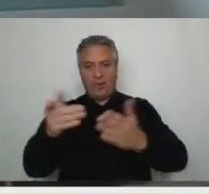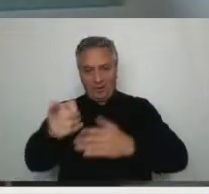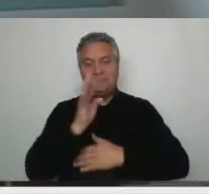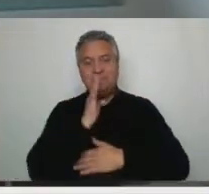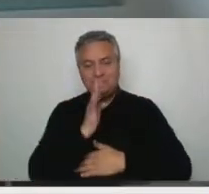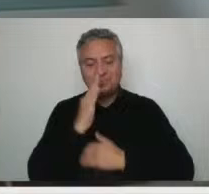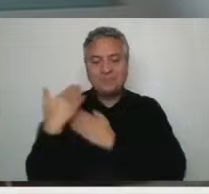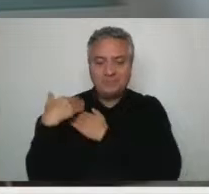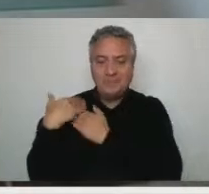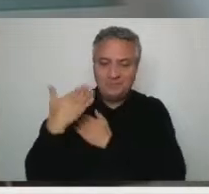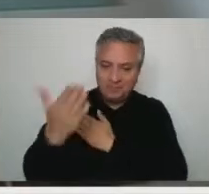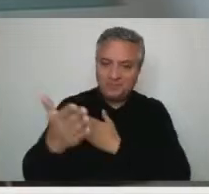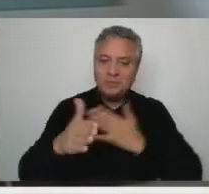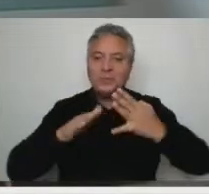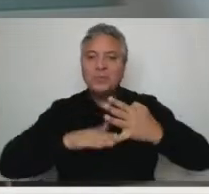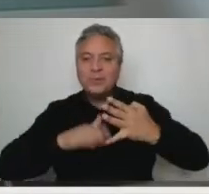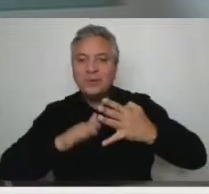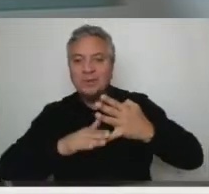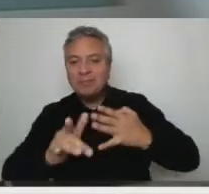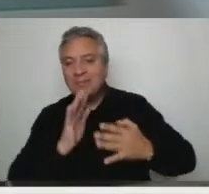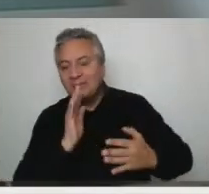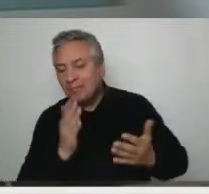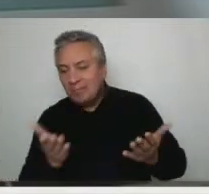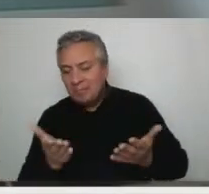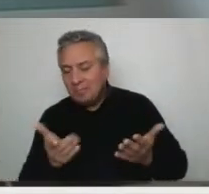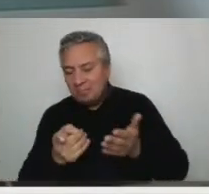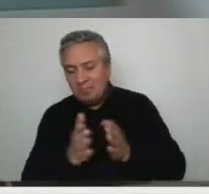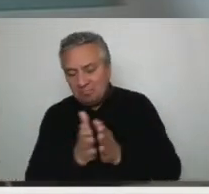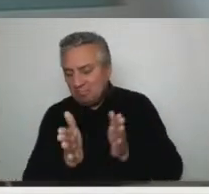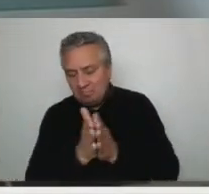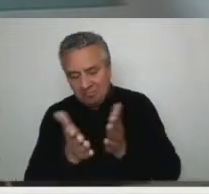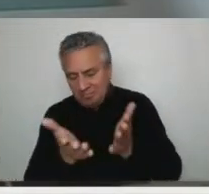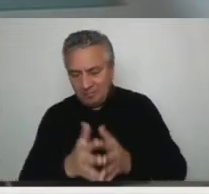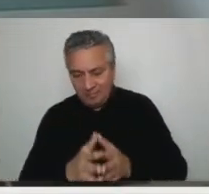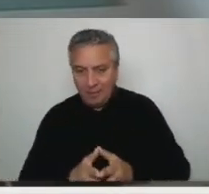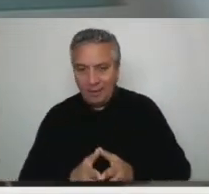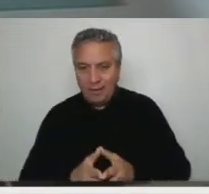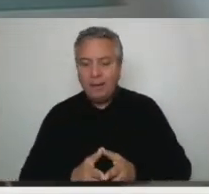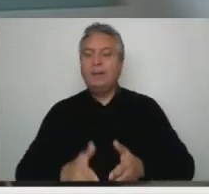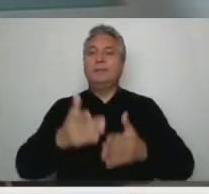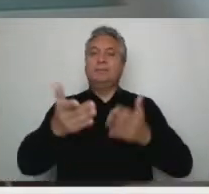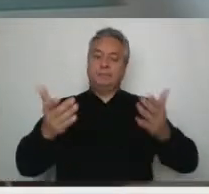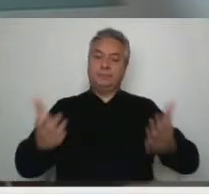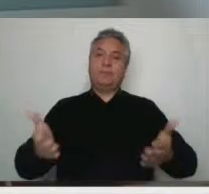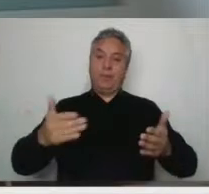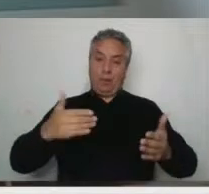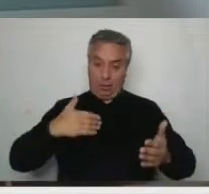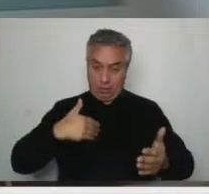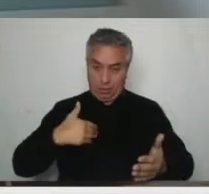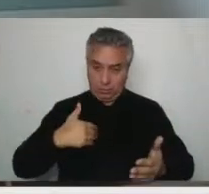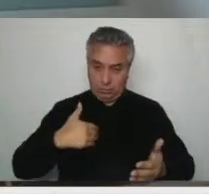So let me just say, I was in Salvador, Brazil,